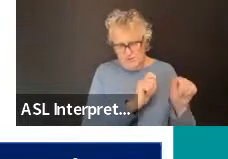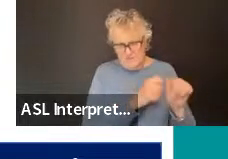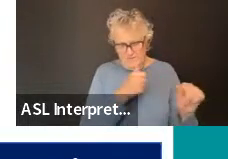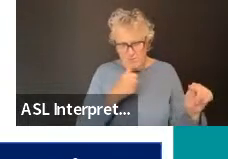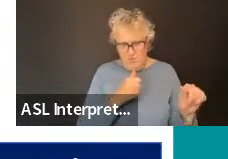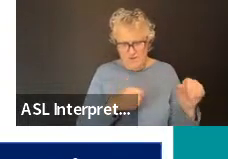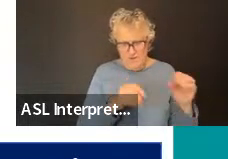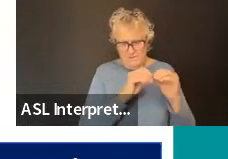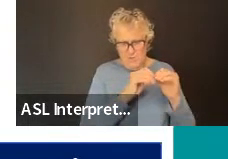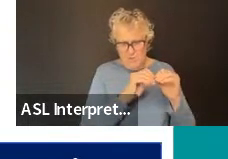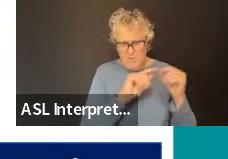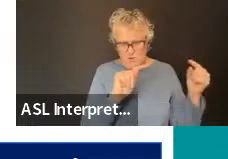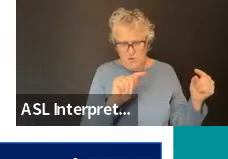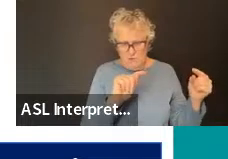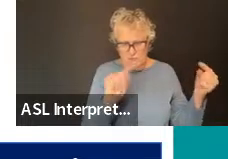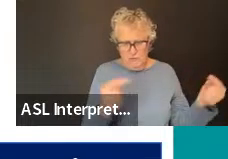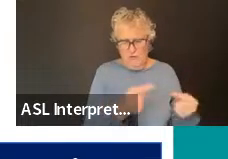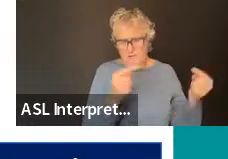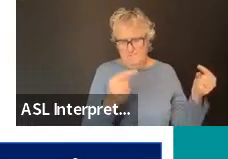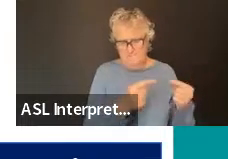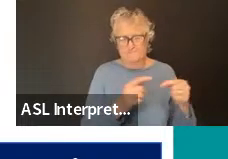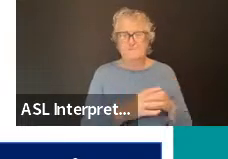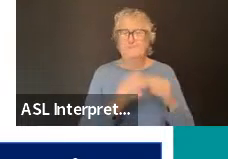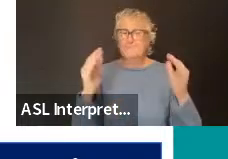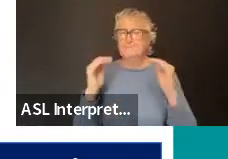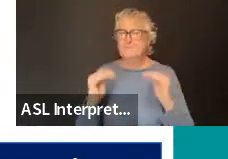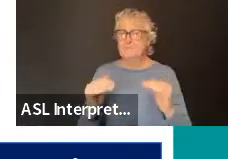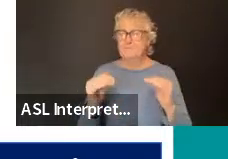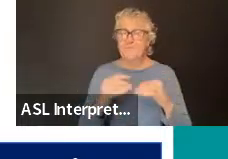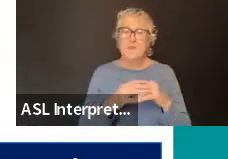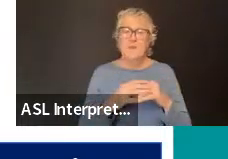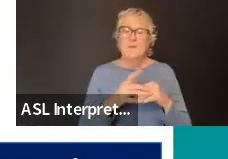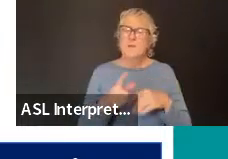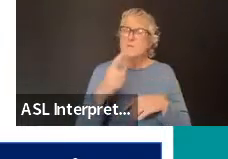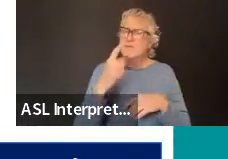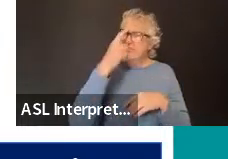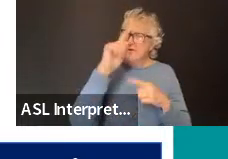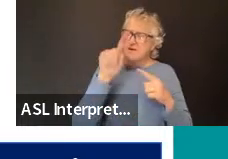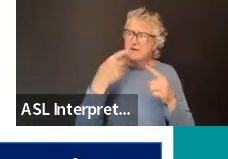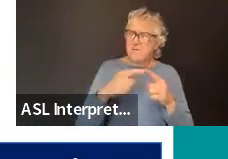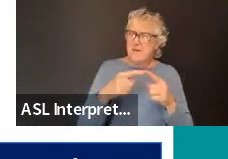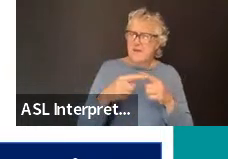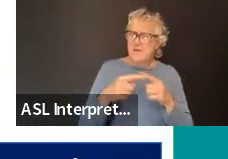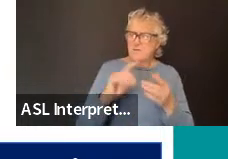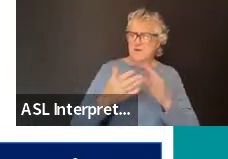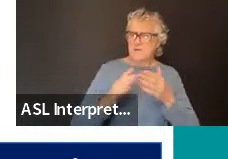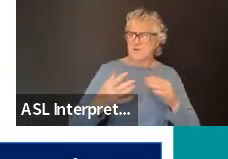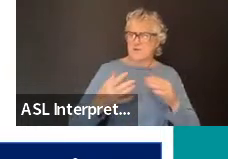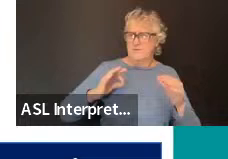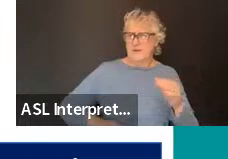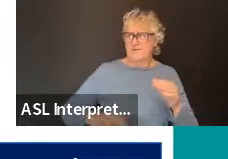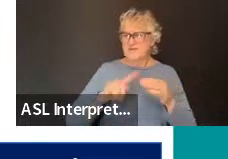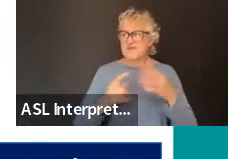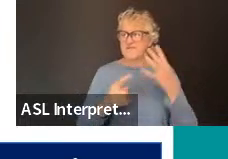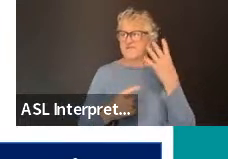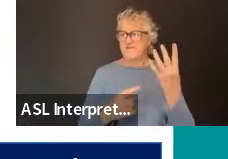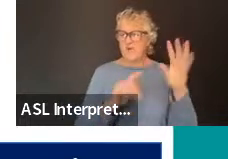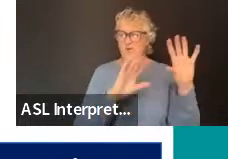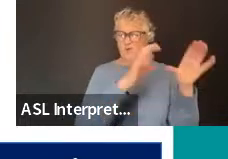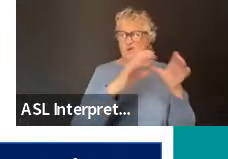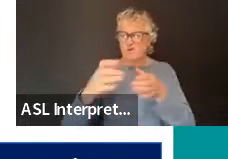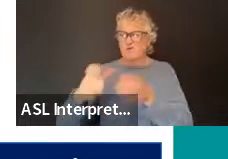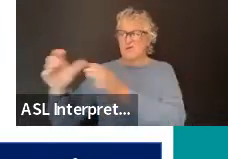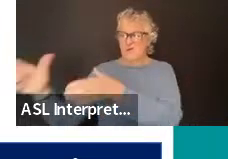please. We've been thinking about community benefits in these 4 buckets. So we have plans and mitigations that may already